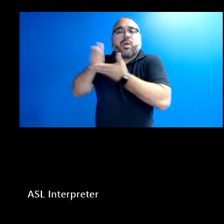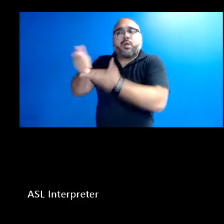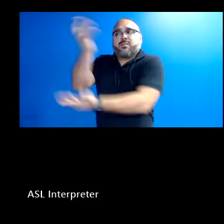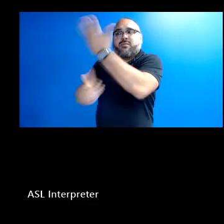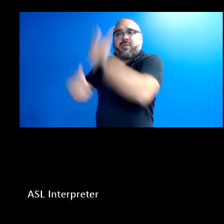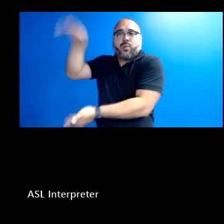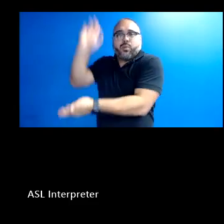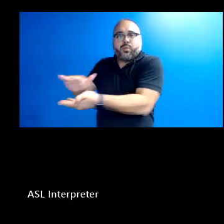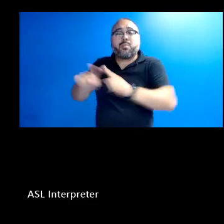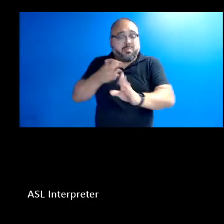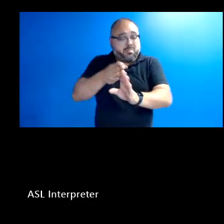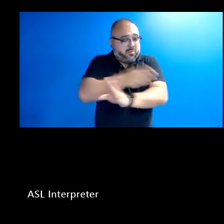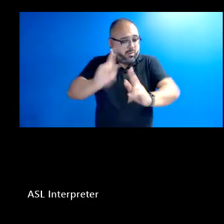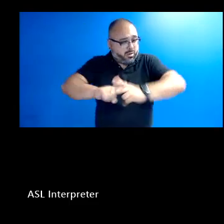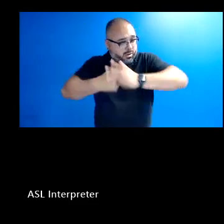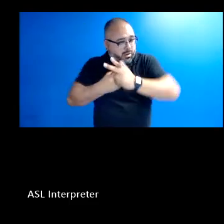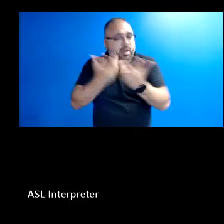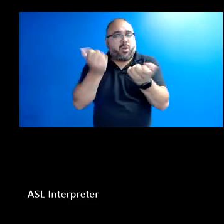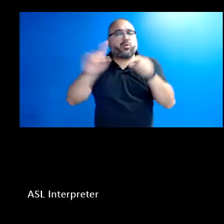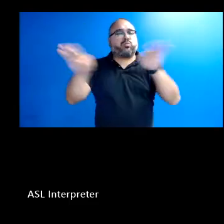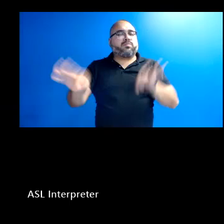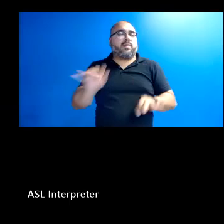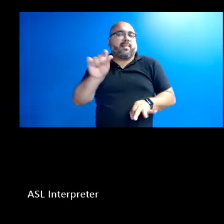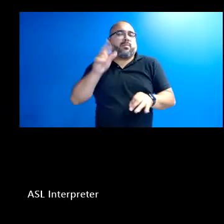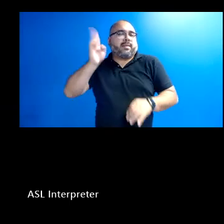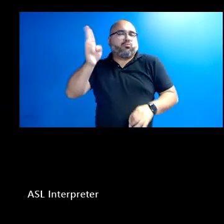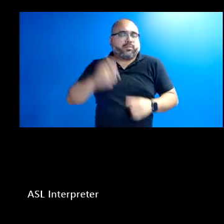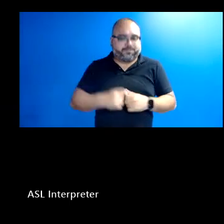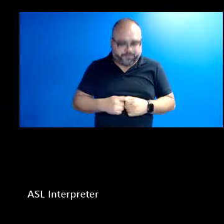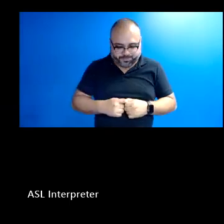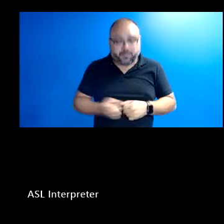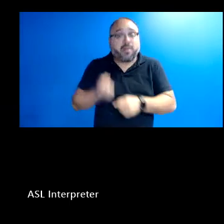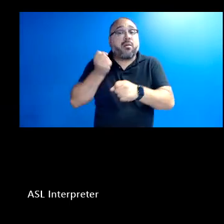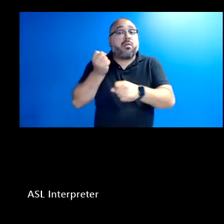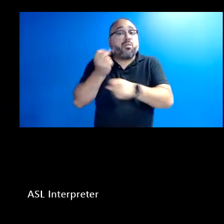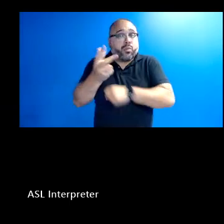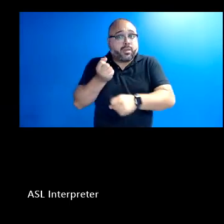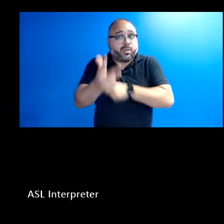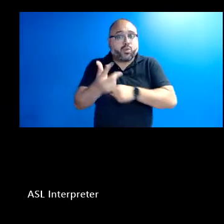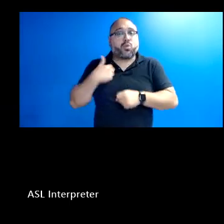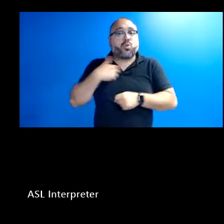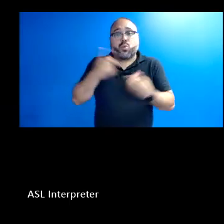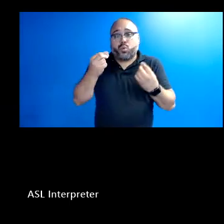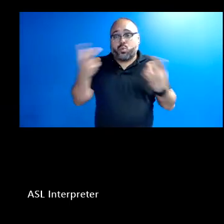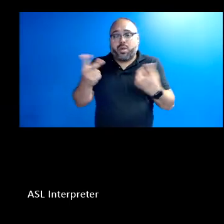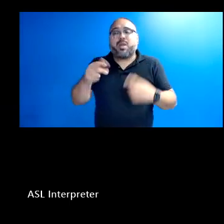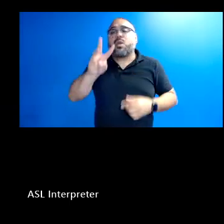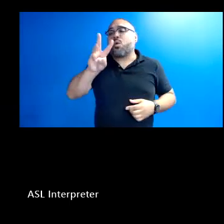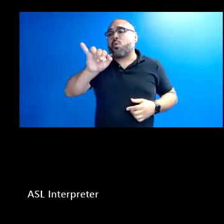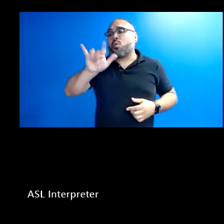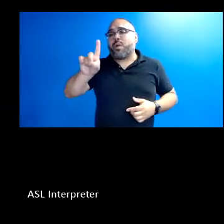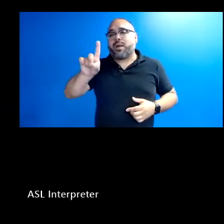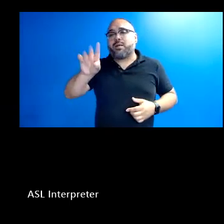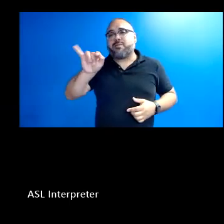before I go into that, I just want to give a little more background. Every 3 years, we file what we call our Wildfire Mitigation Plan,